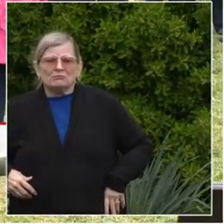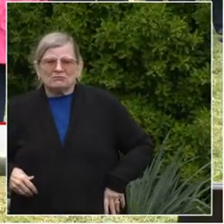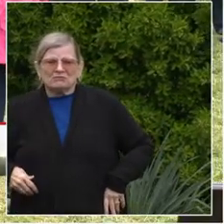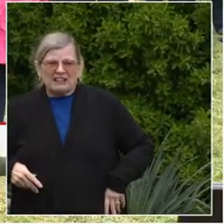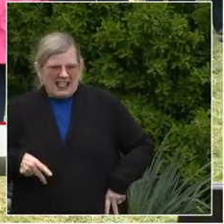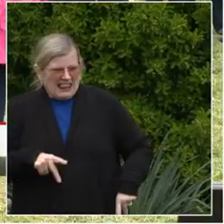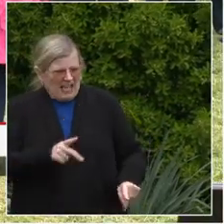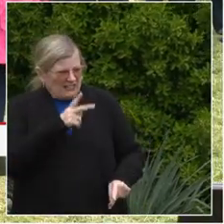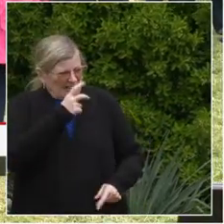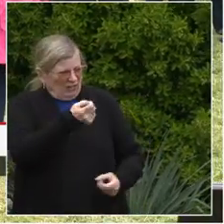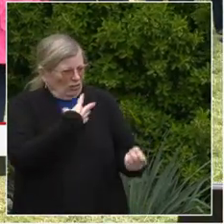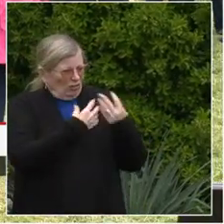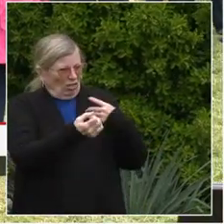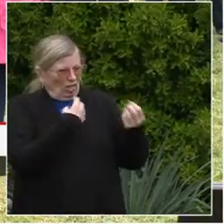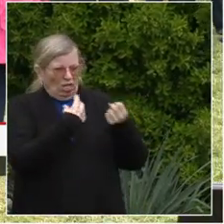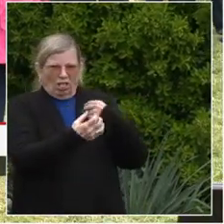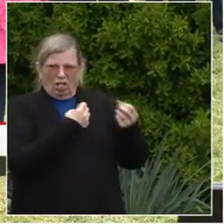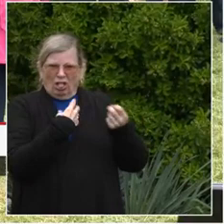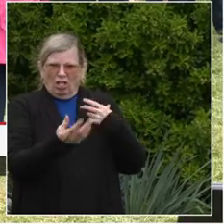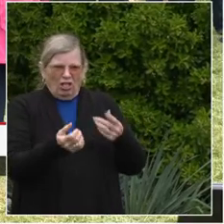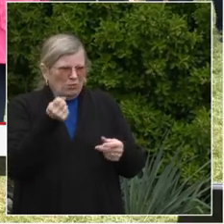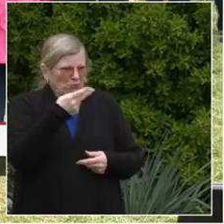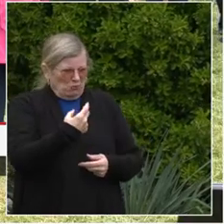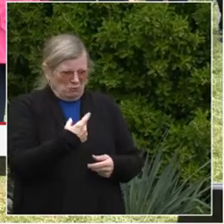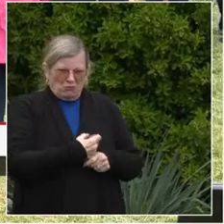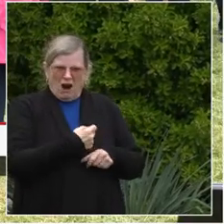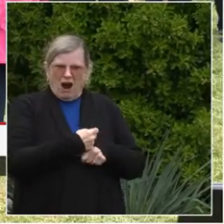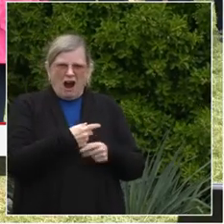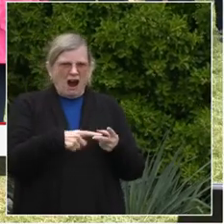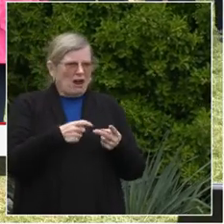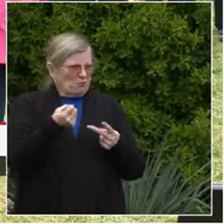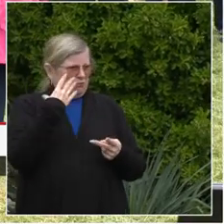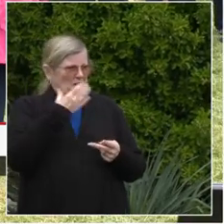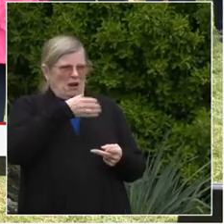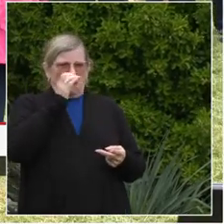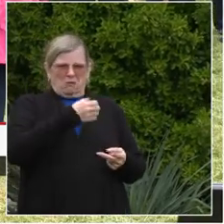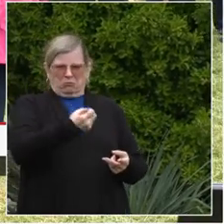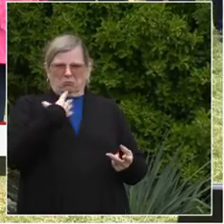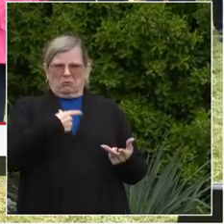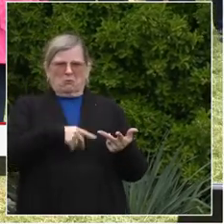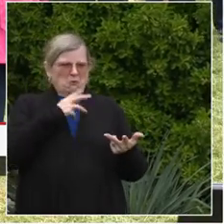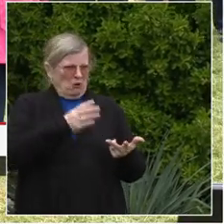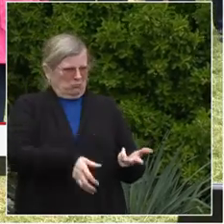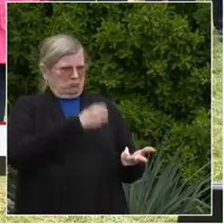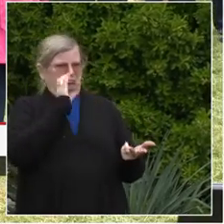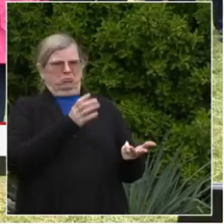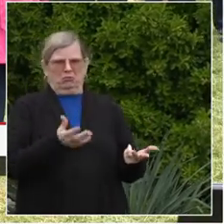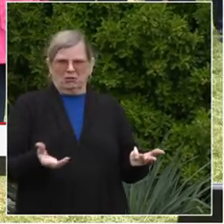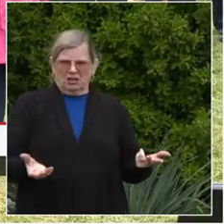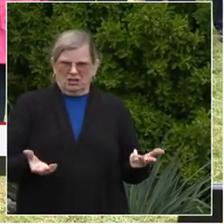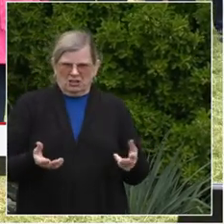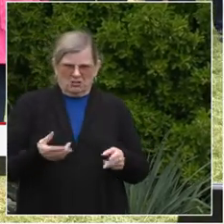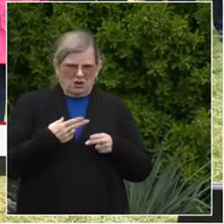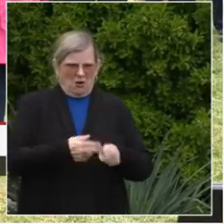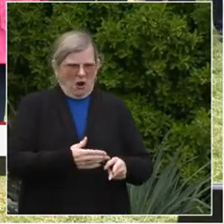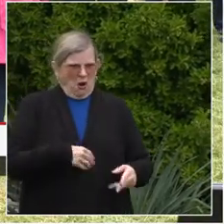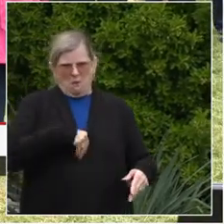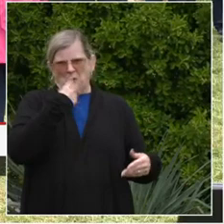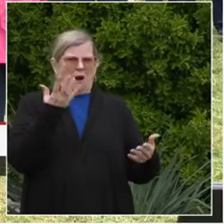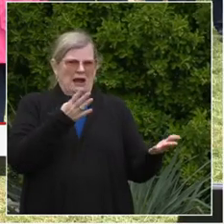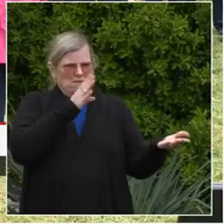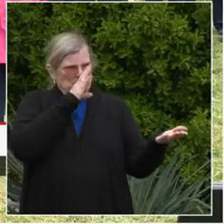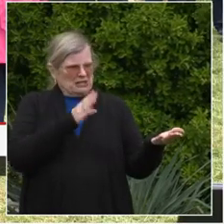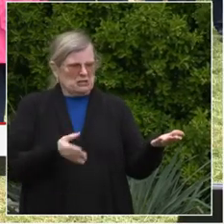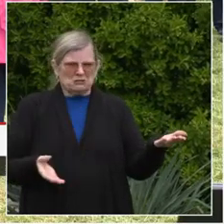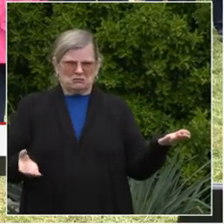He threw rocks at us, light bulbs, punched one of us in the face, and he threw water at you and called you a white bitch. What is happening here? Mm-hmm. Okay? And the